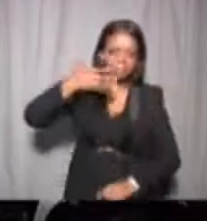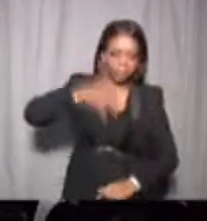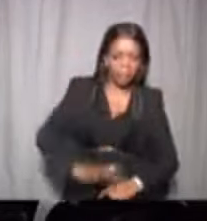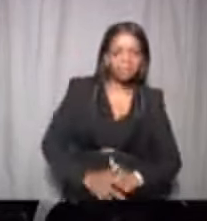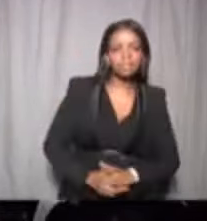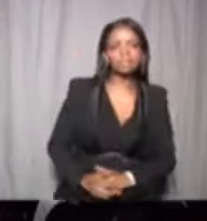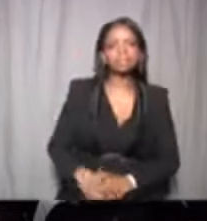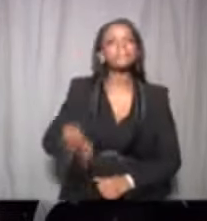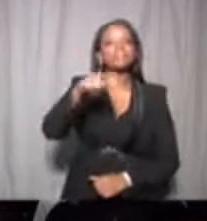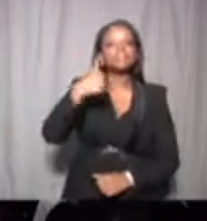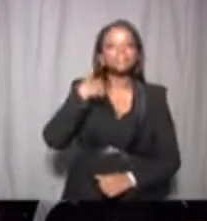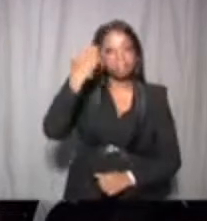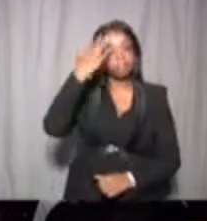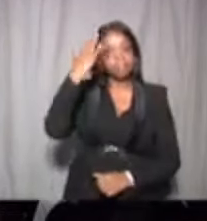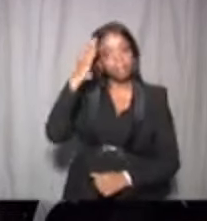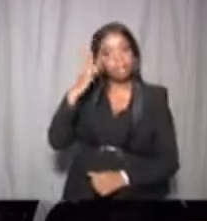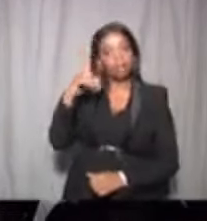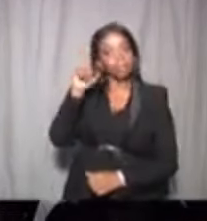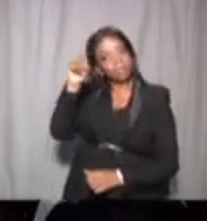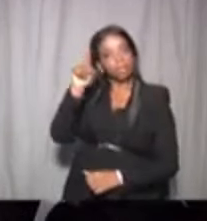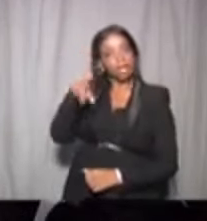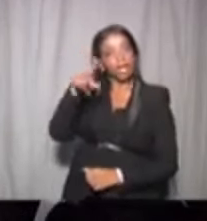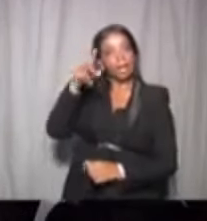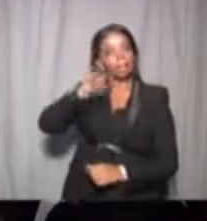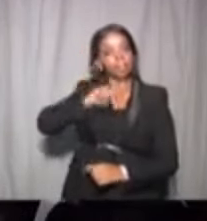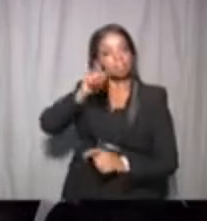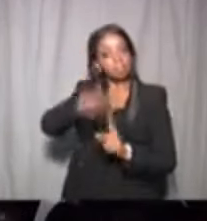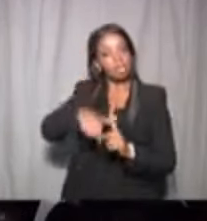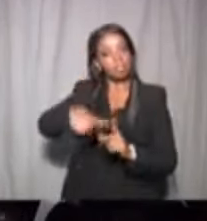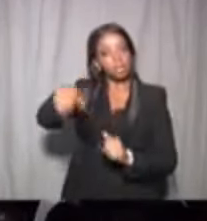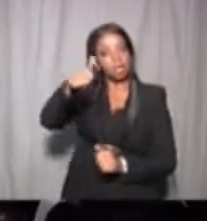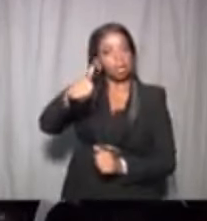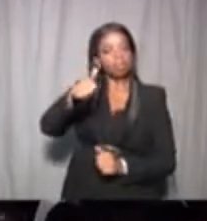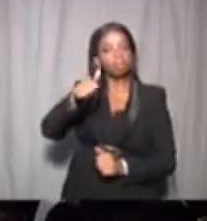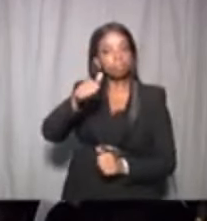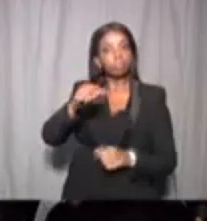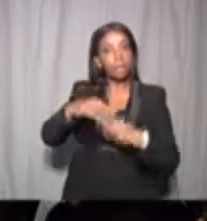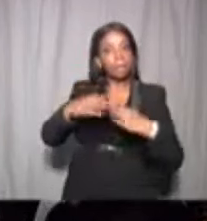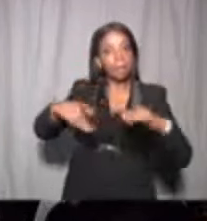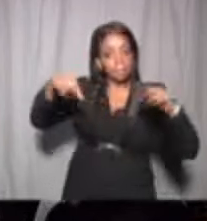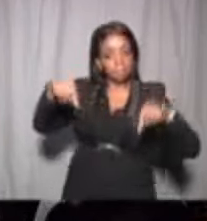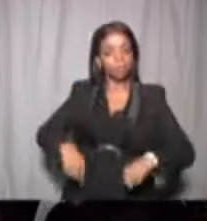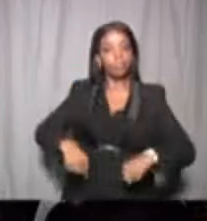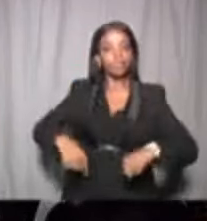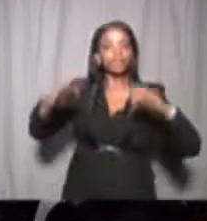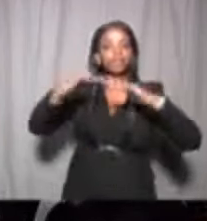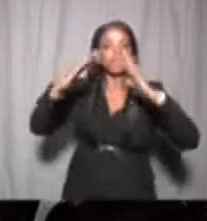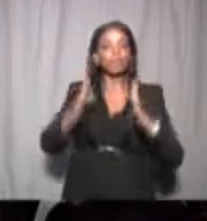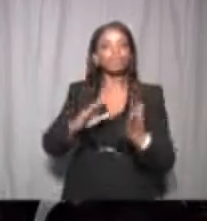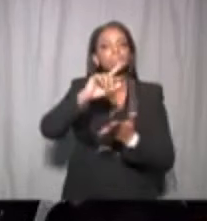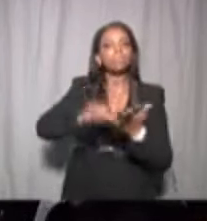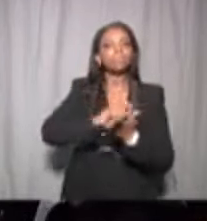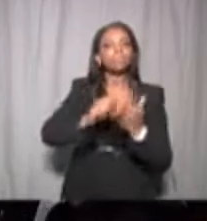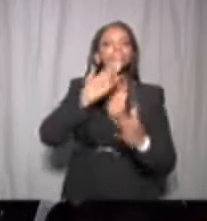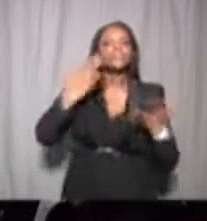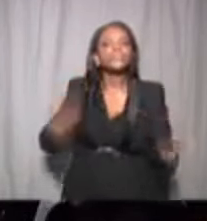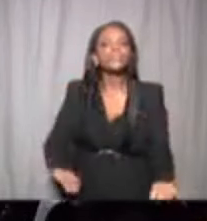I am not Premier. I am a member of this house. Yeah, sit down. Honorable Makwala. Duly elected by the residents of Gauteng.